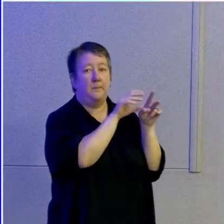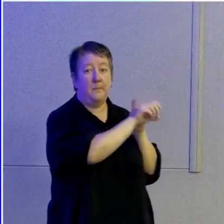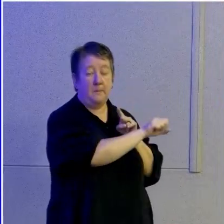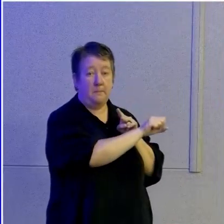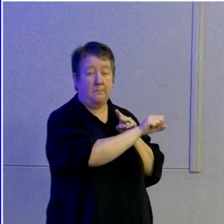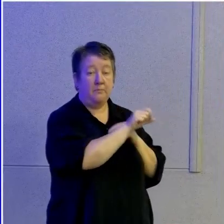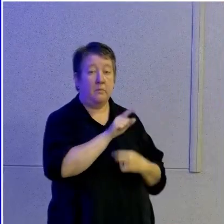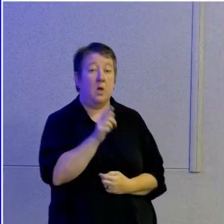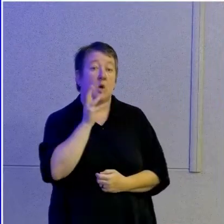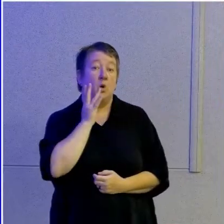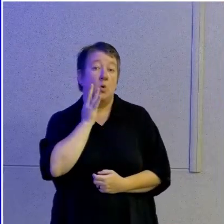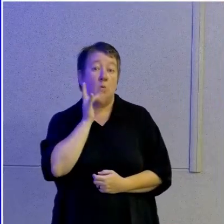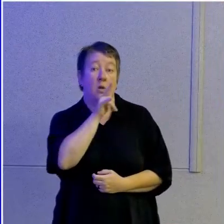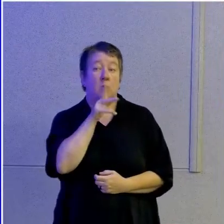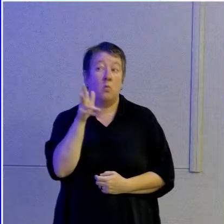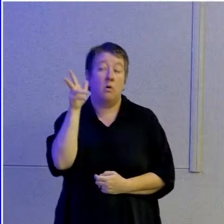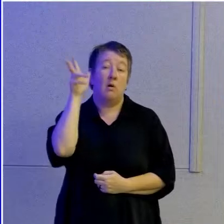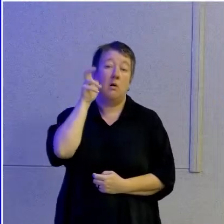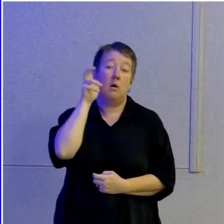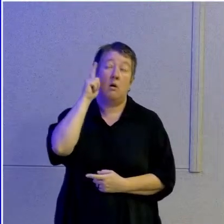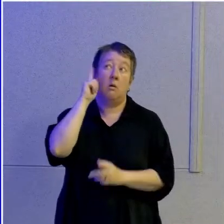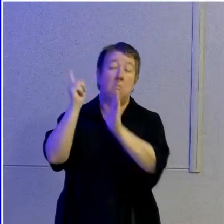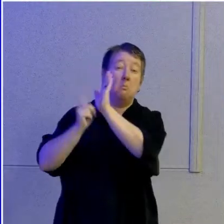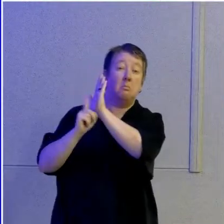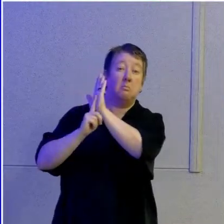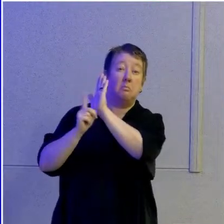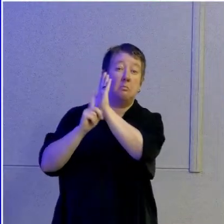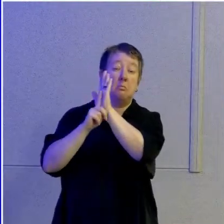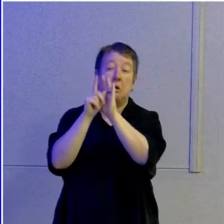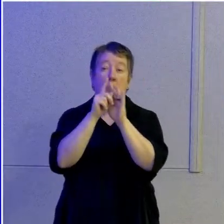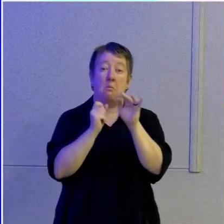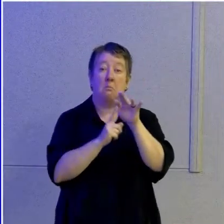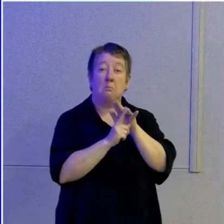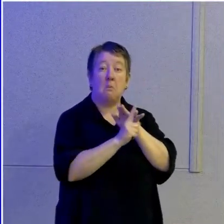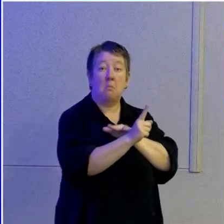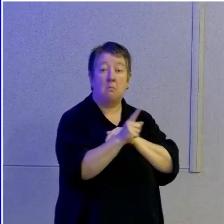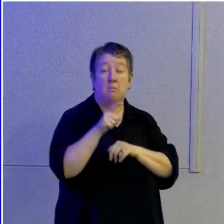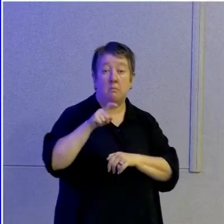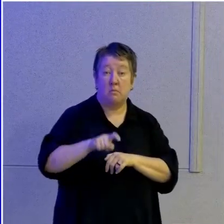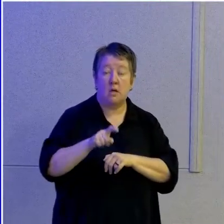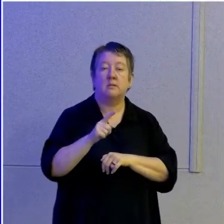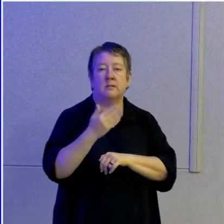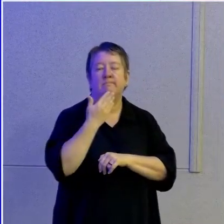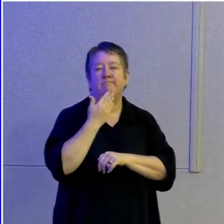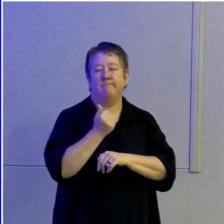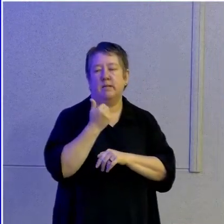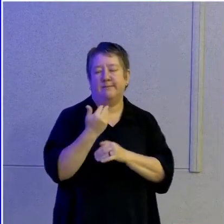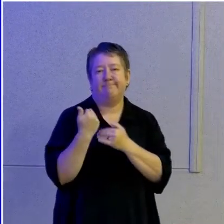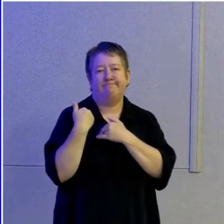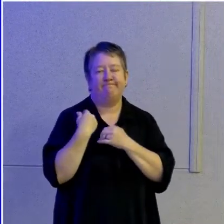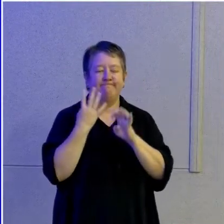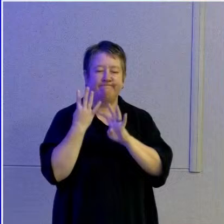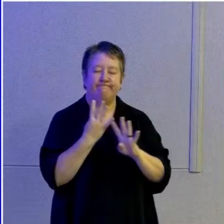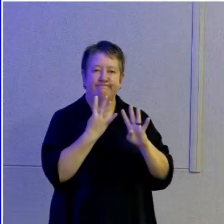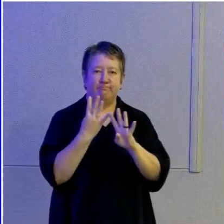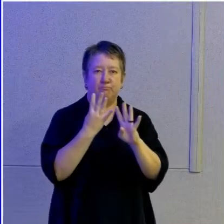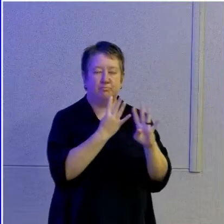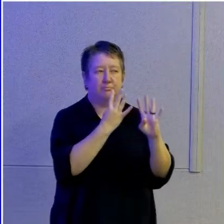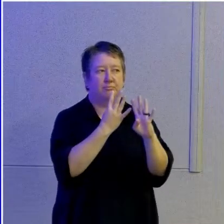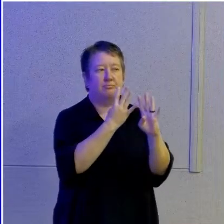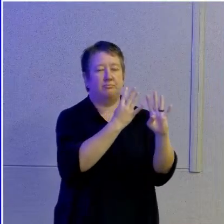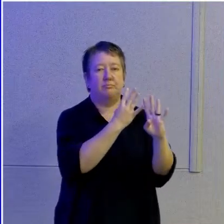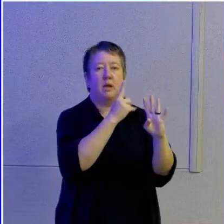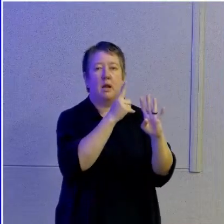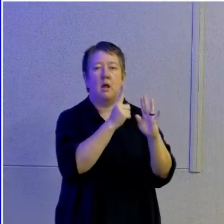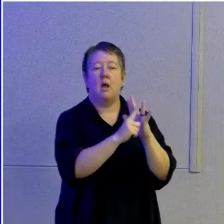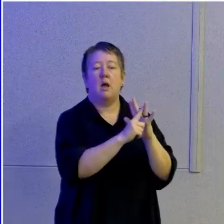Upon hearing the evacuation alarm, please make your way in an orderly fashion via the emergency exit to the lawn, the parking